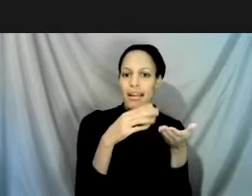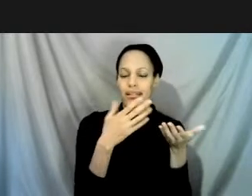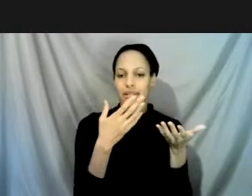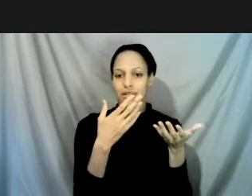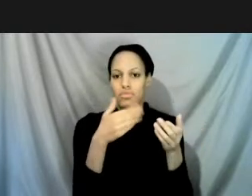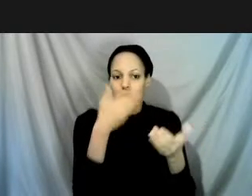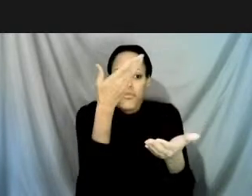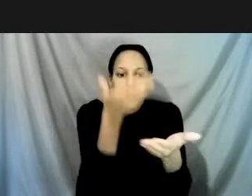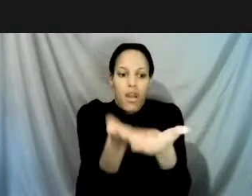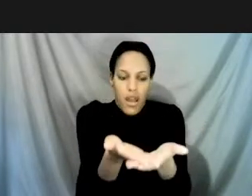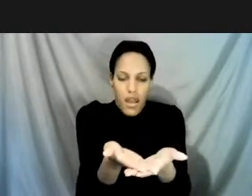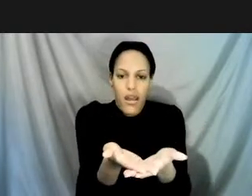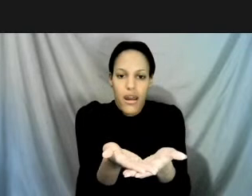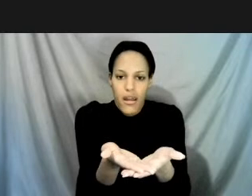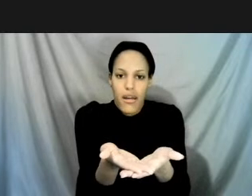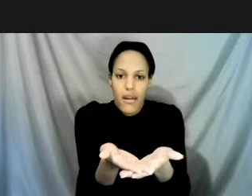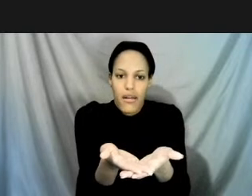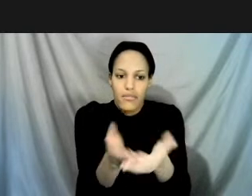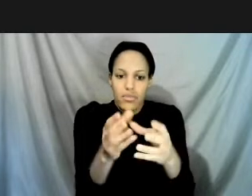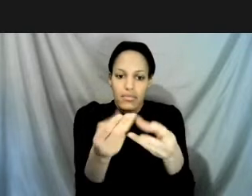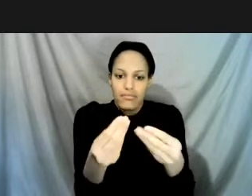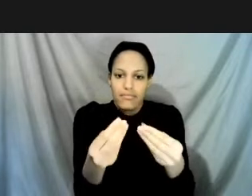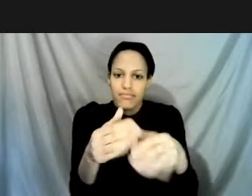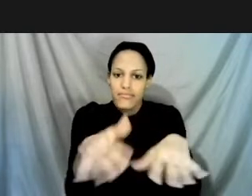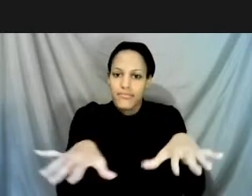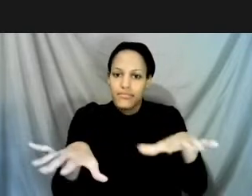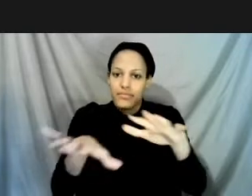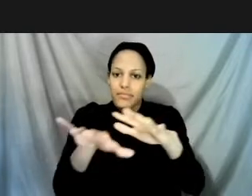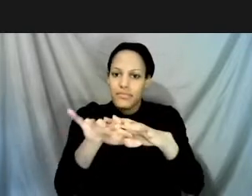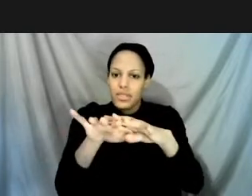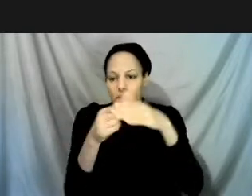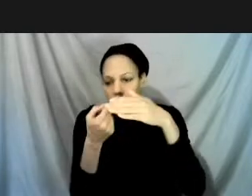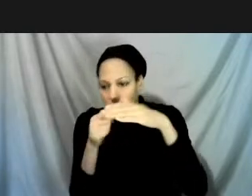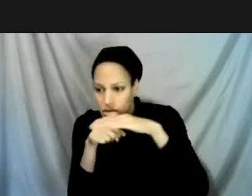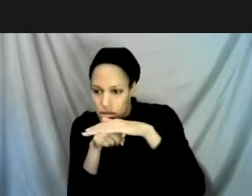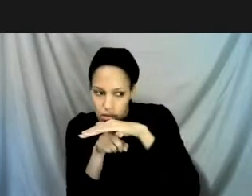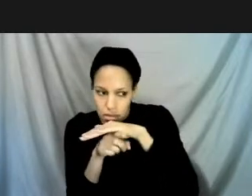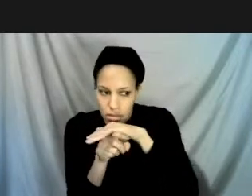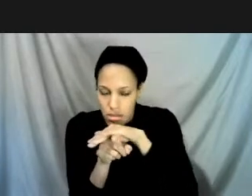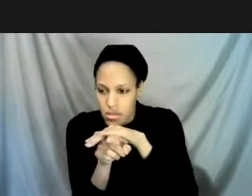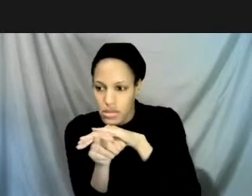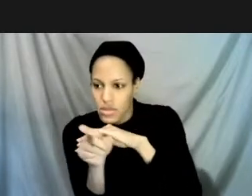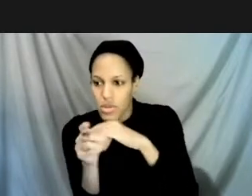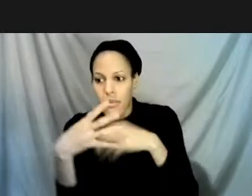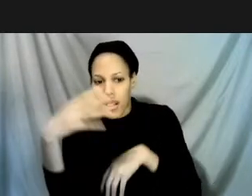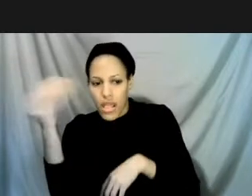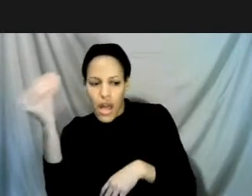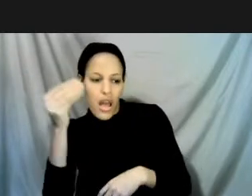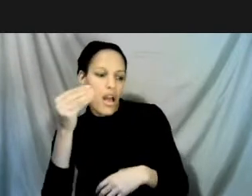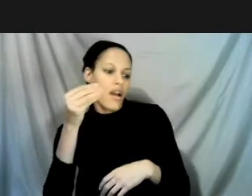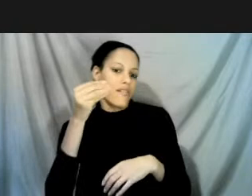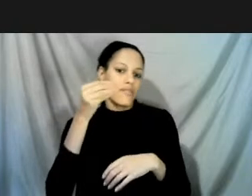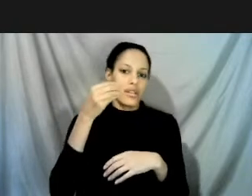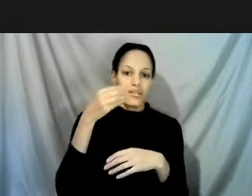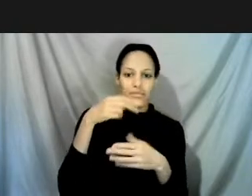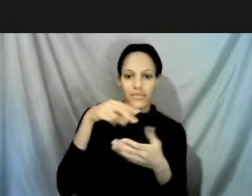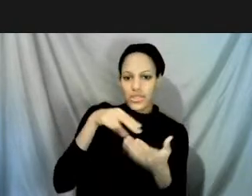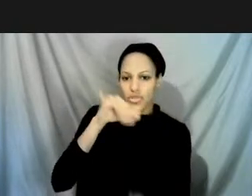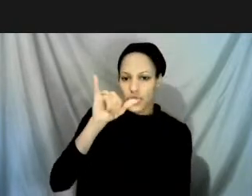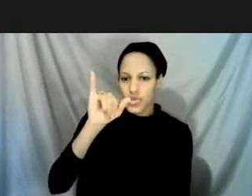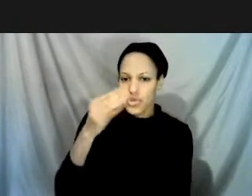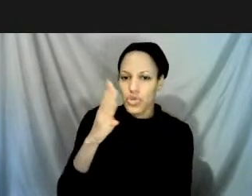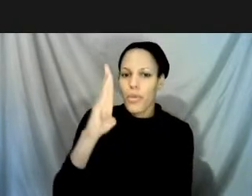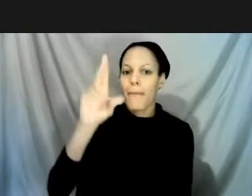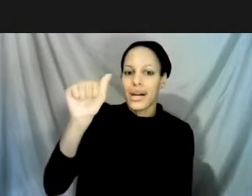plantations and we snuck and we recreated, and we juba-jigged and we cakewalked. It's a ring